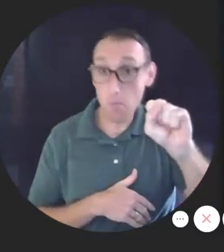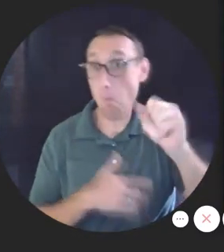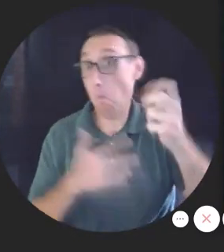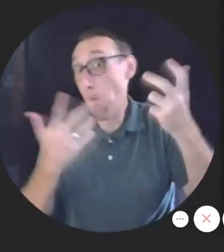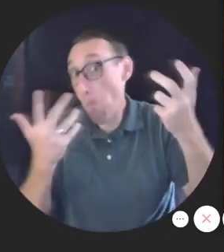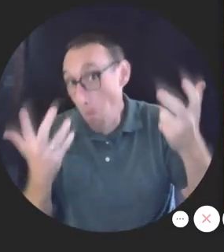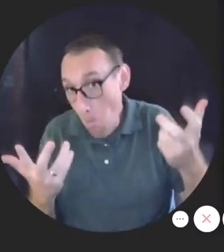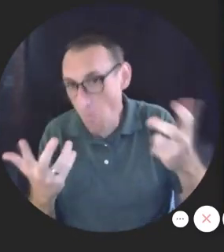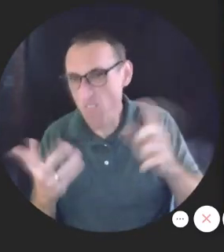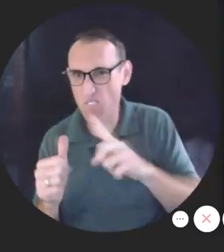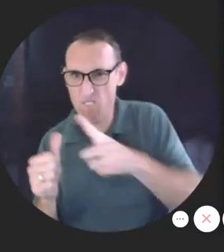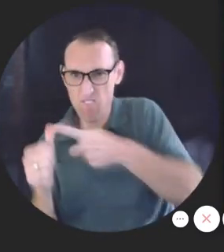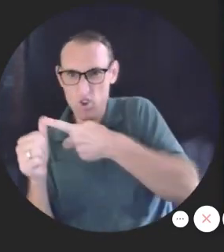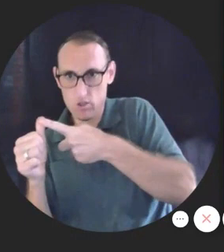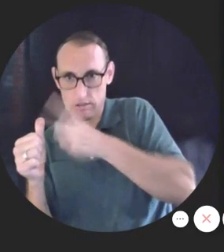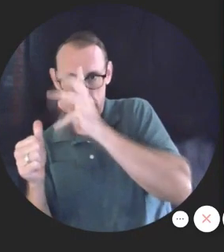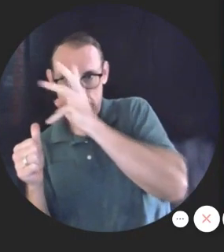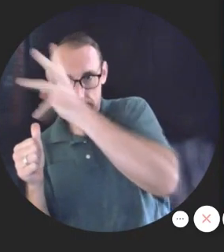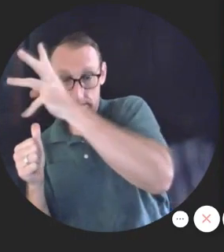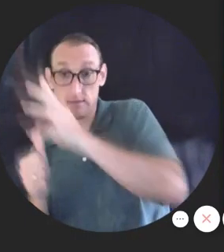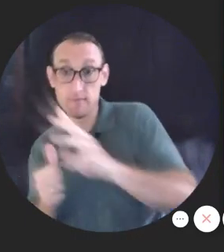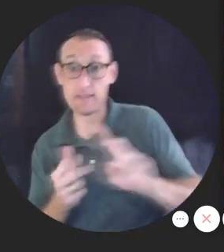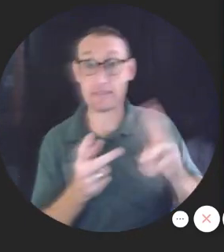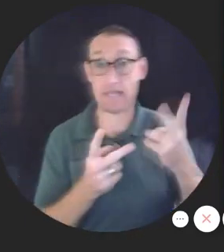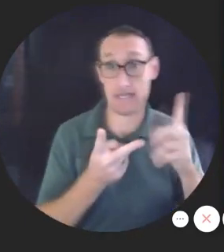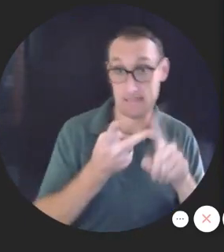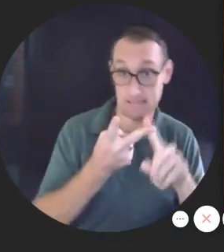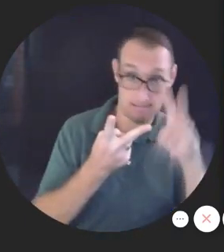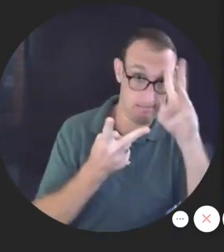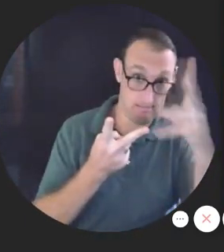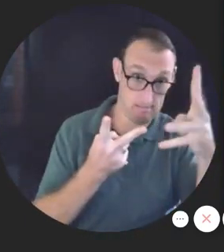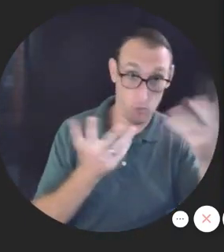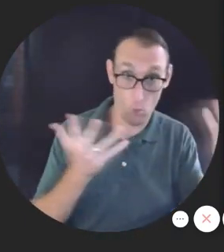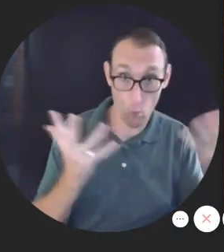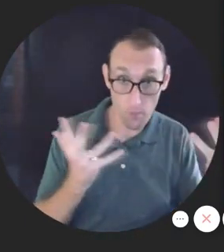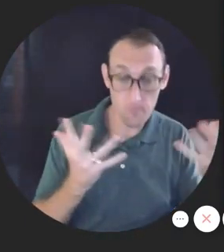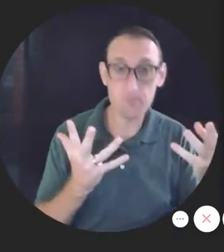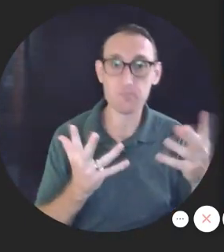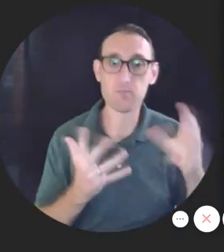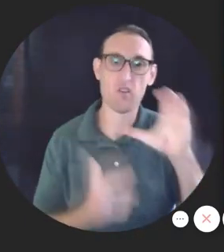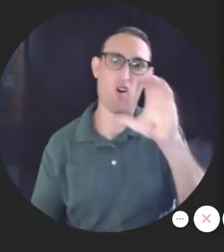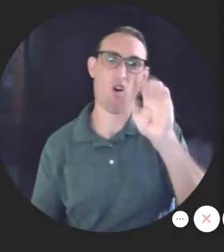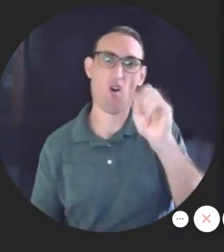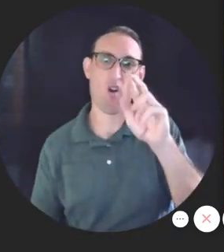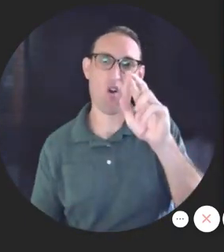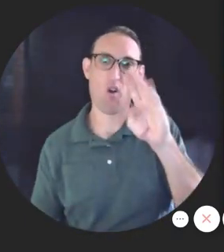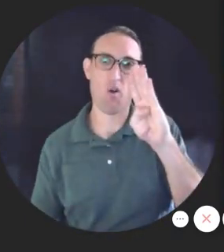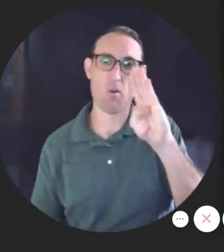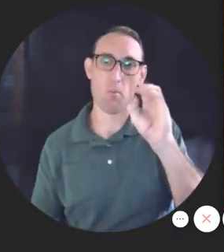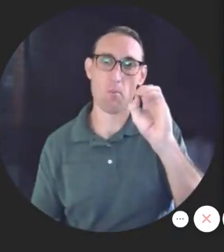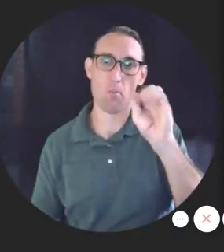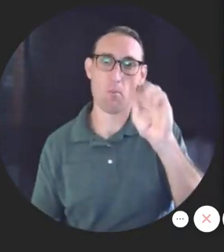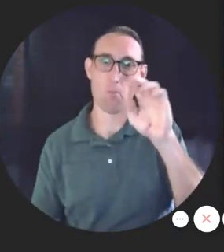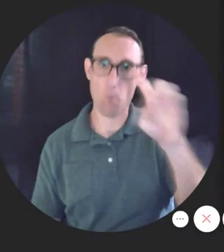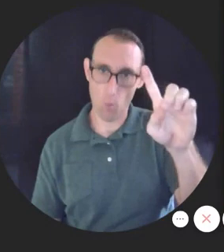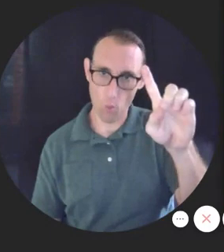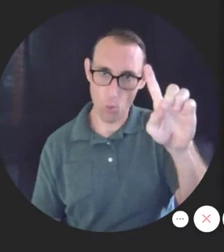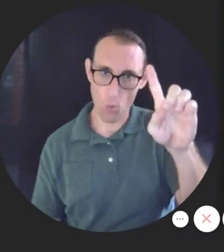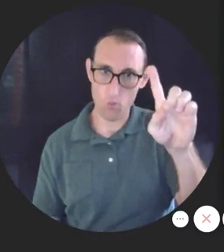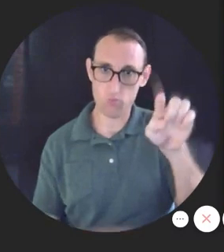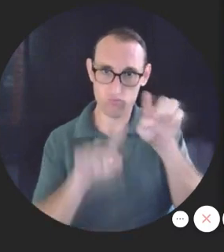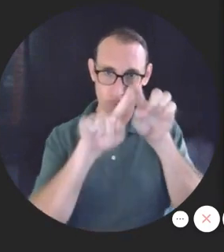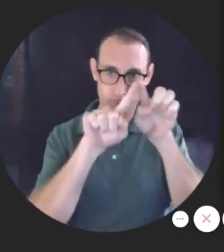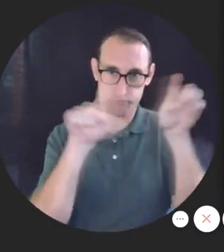Design number 2, I'm going to cut a piece of cardboard. I'm going to cut a hole in the middle of